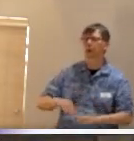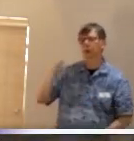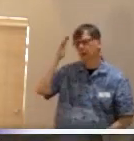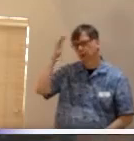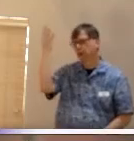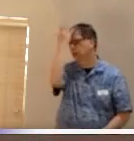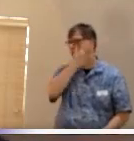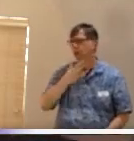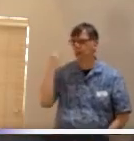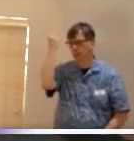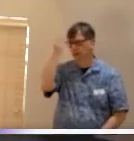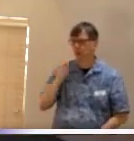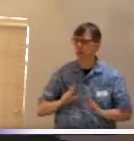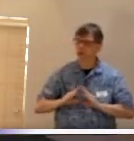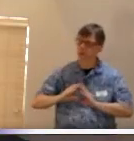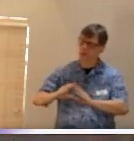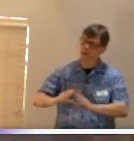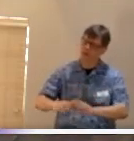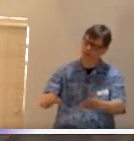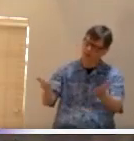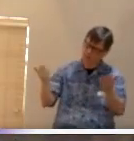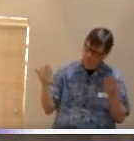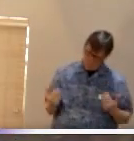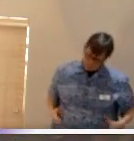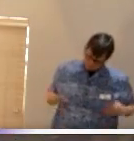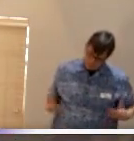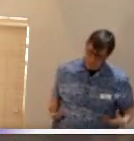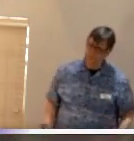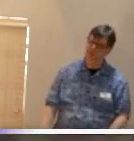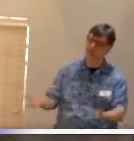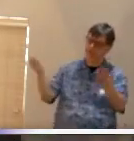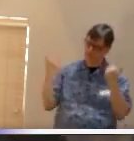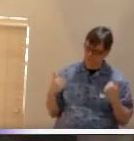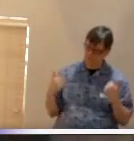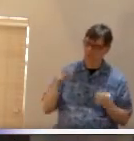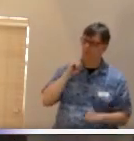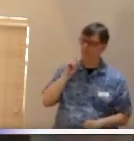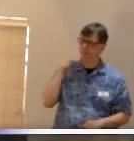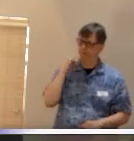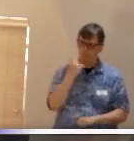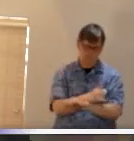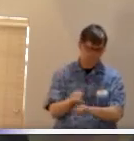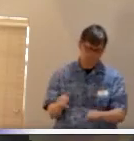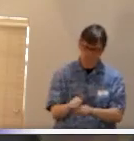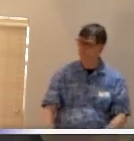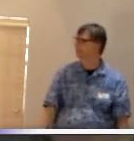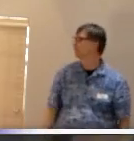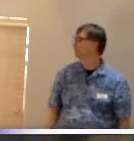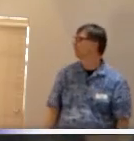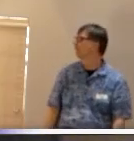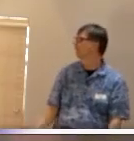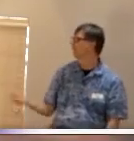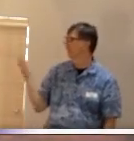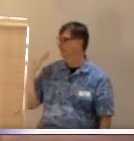the beautiful gift that life has given me, is that I am not, that the animal kingdoms do not